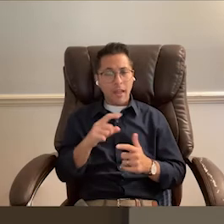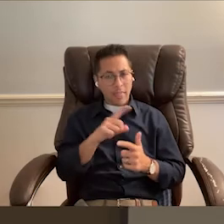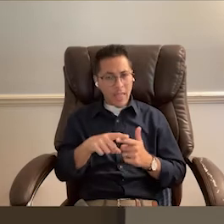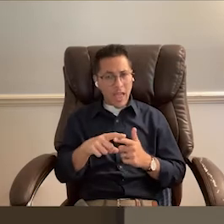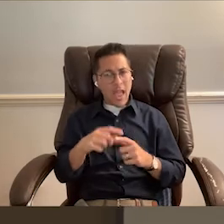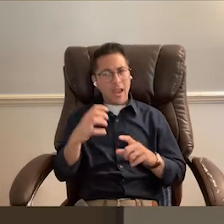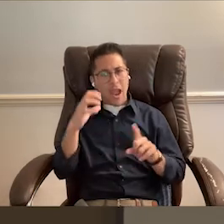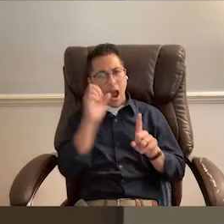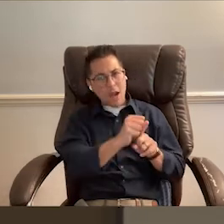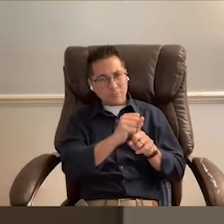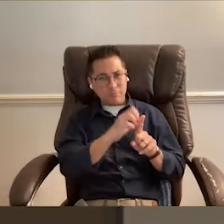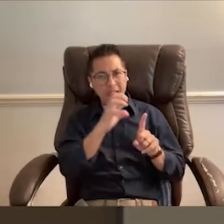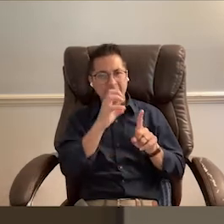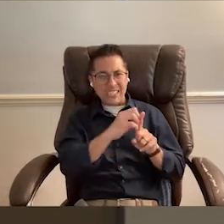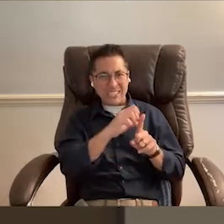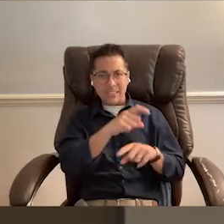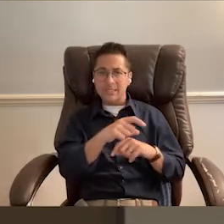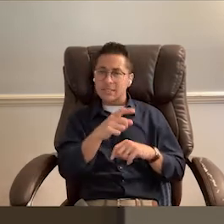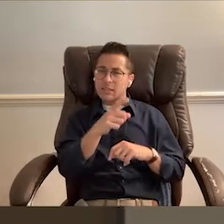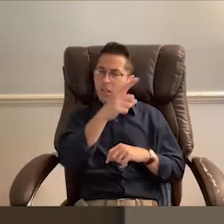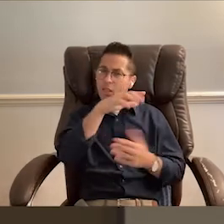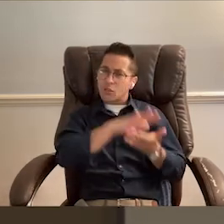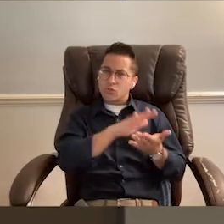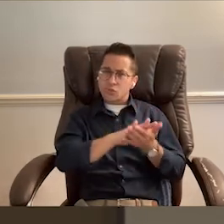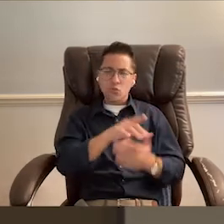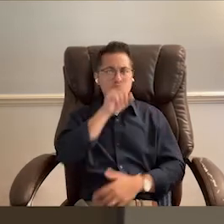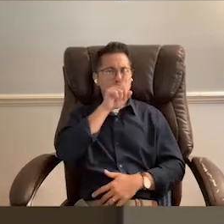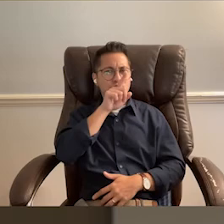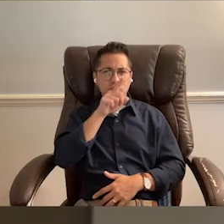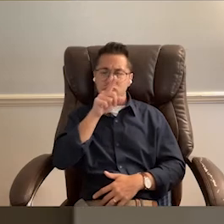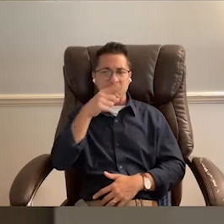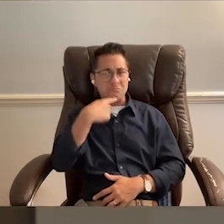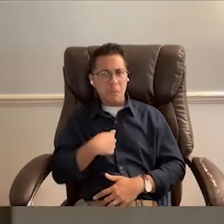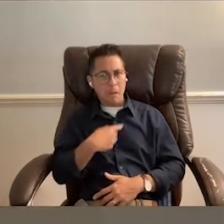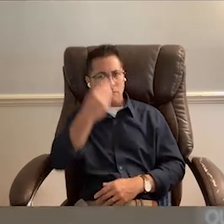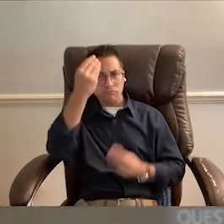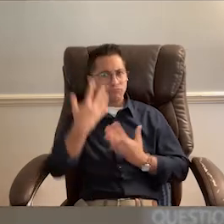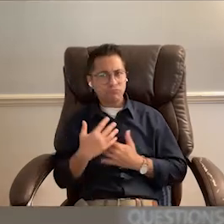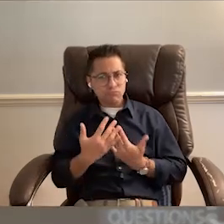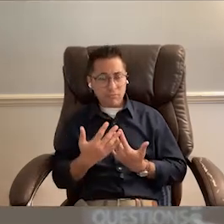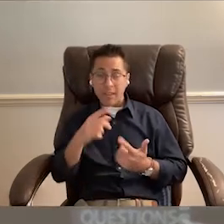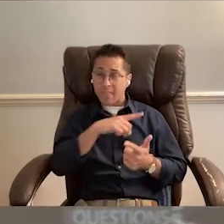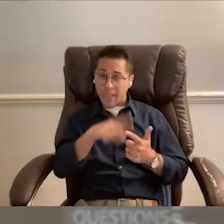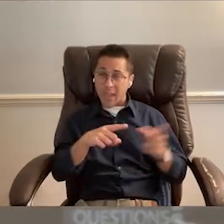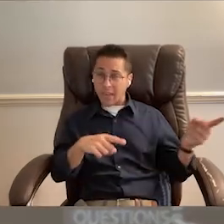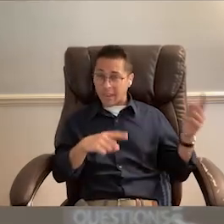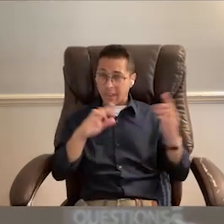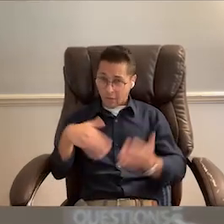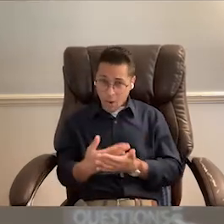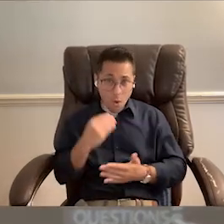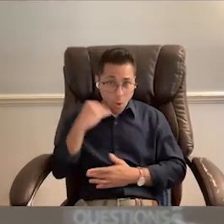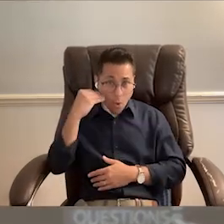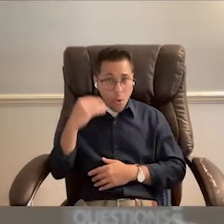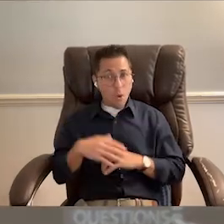choked him. Yeah. Almost choked him. And then keep beating on him. The hospital never